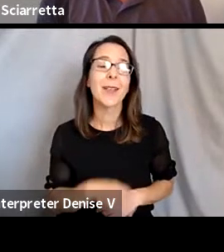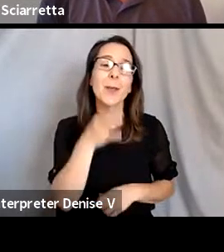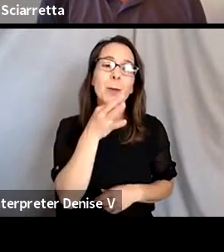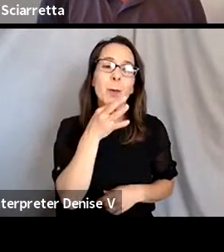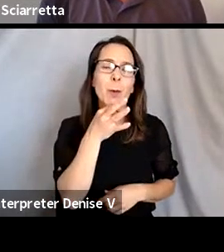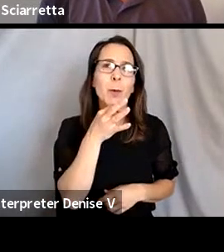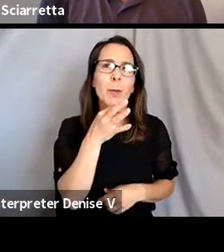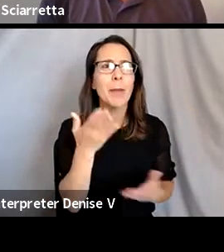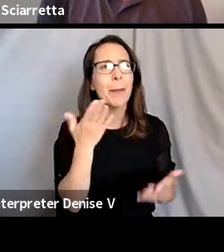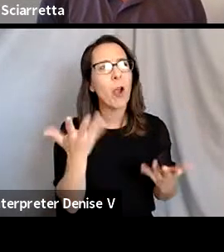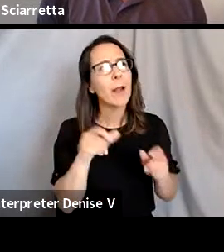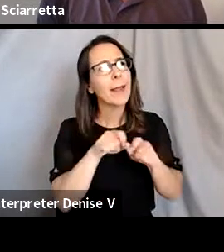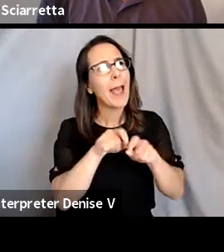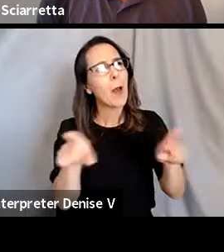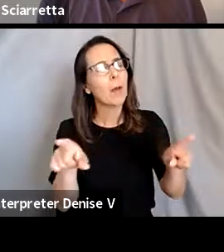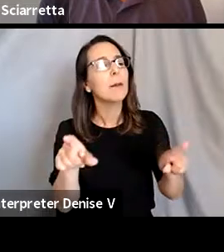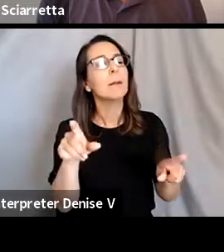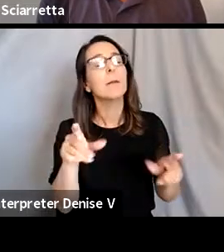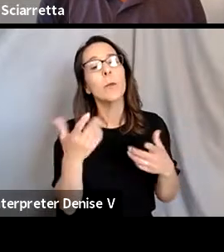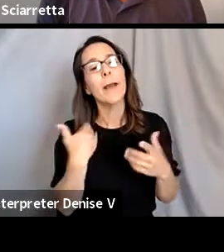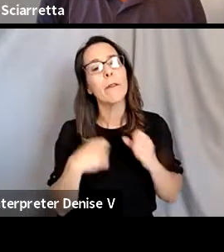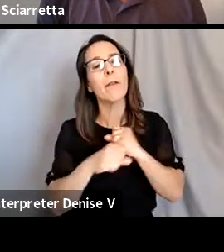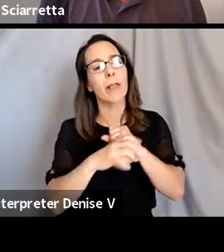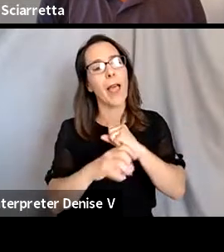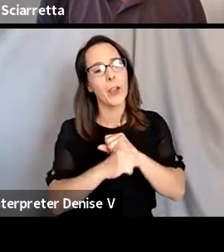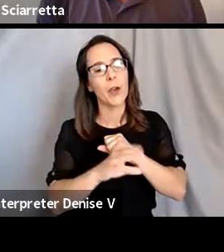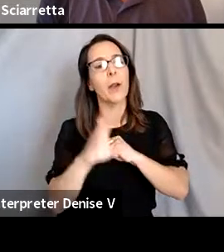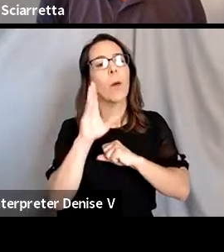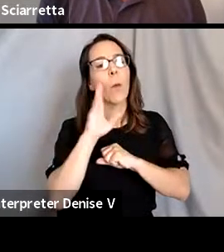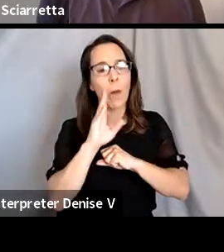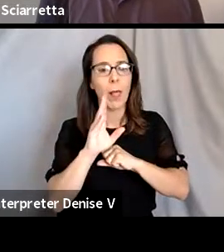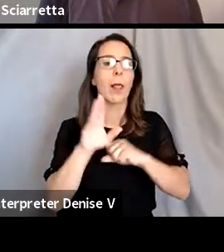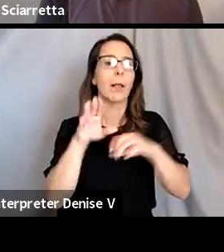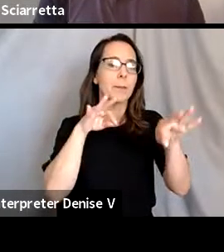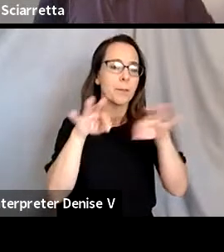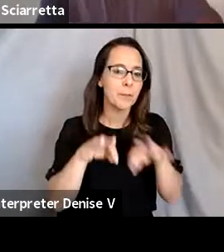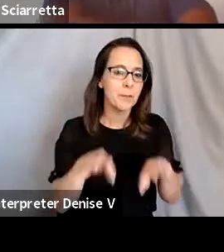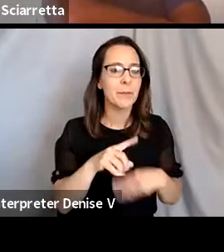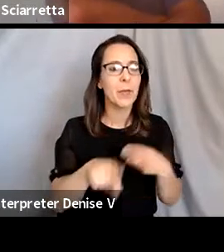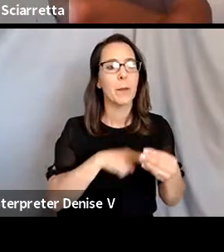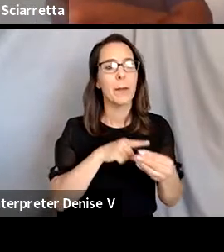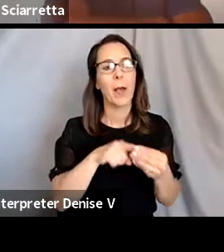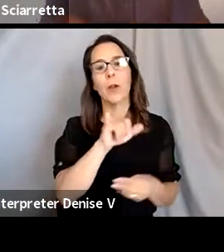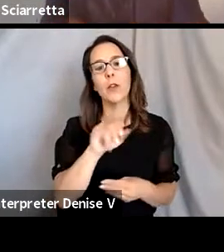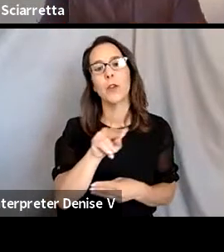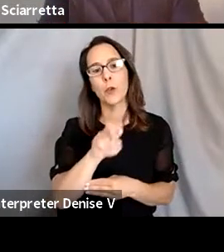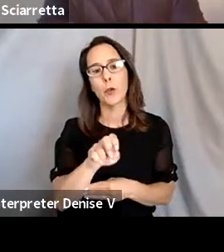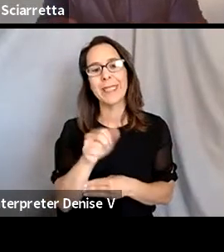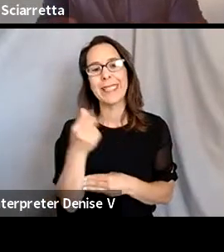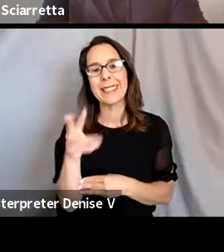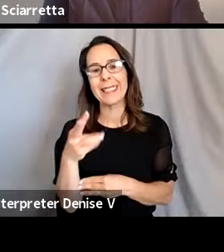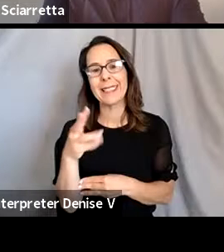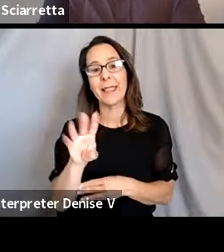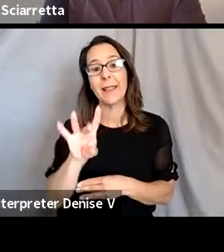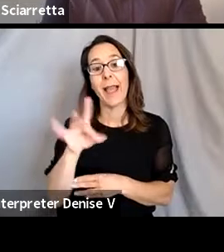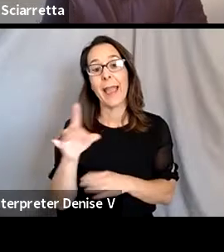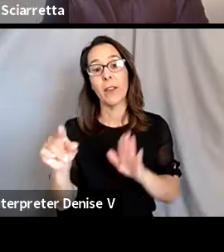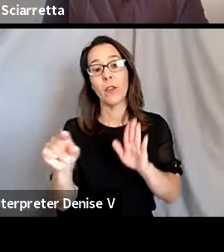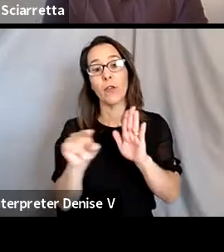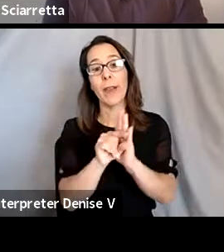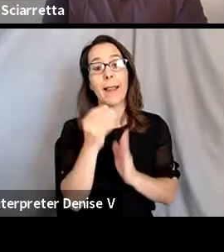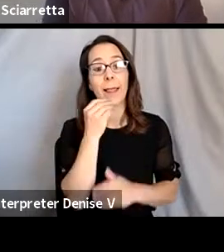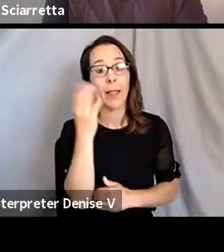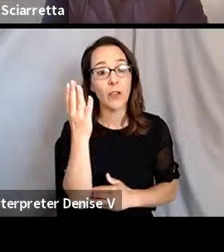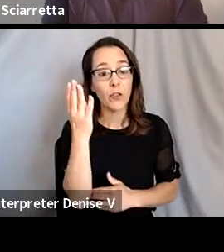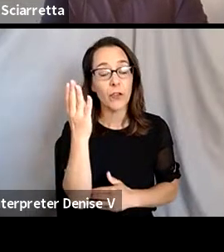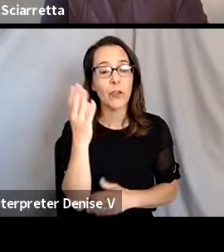but it'll be coming out this evening about the details of June 16th's 8th grade luncheon,